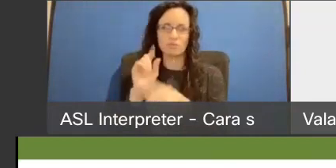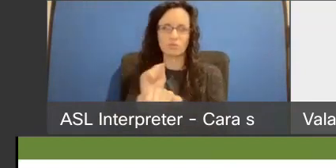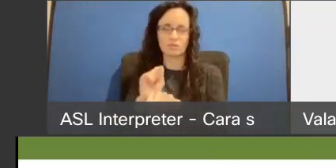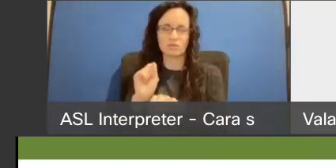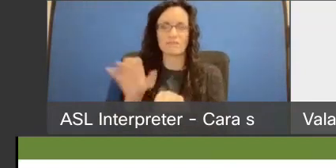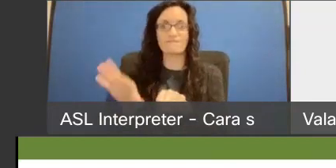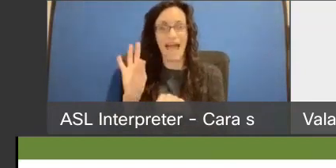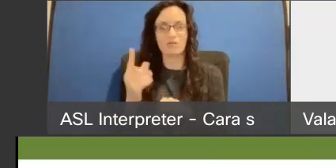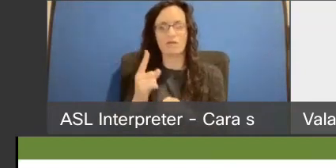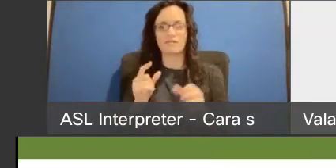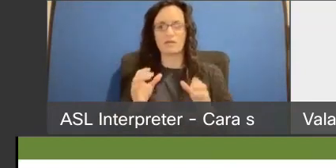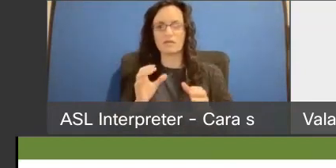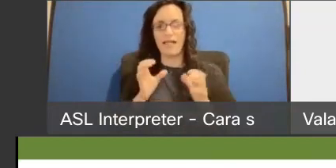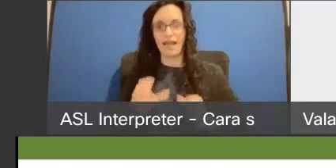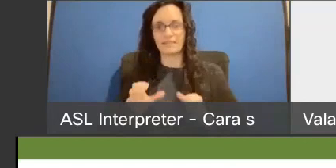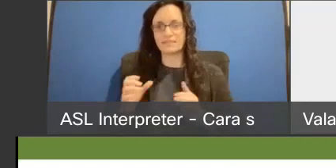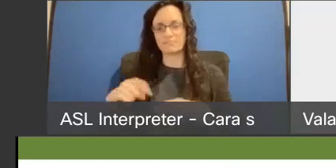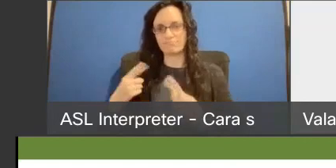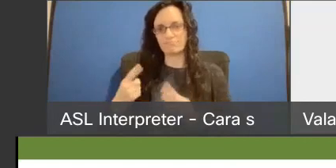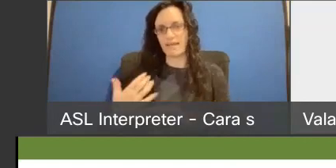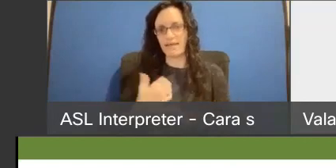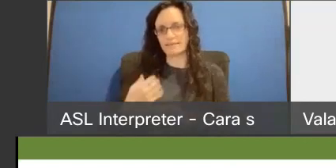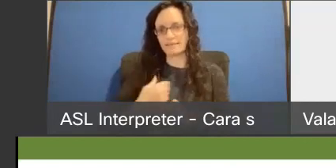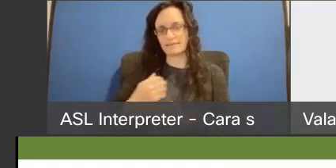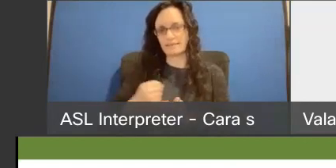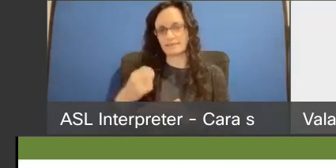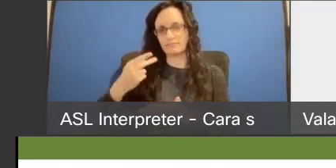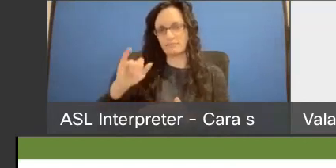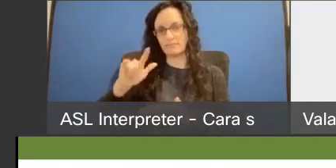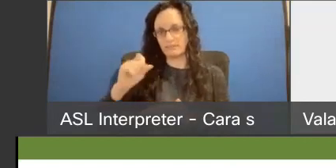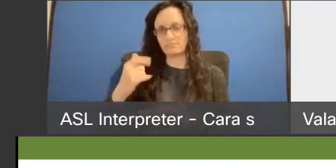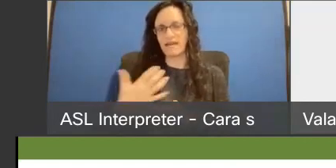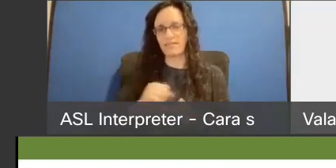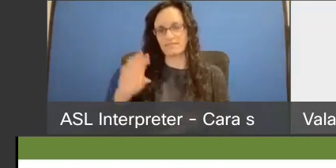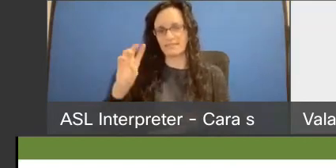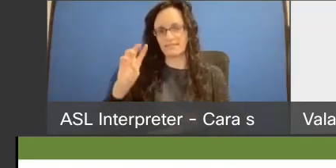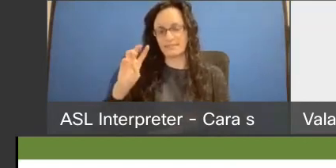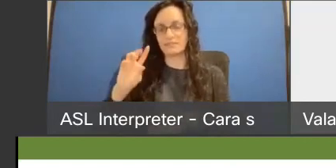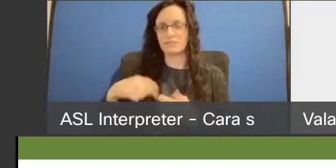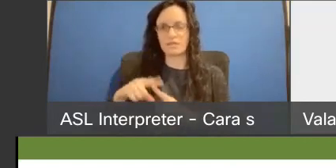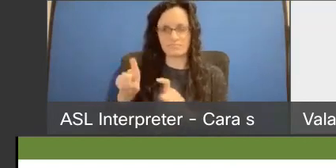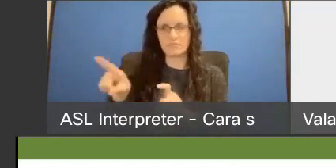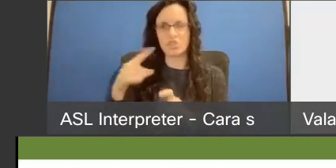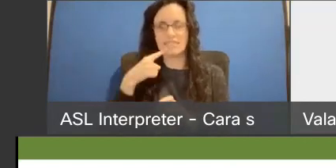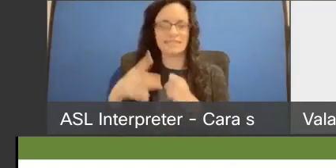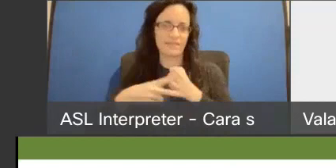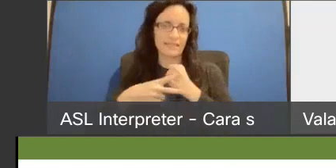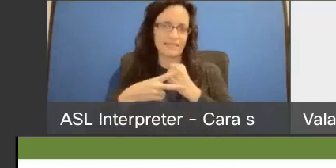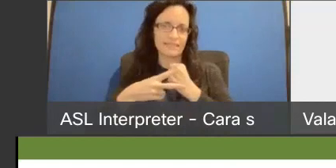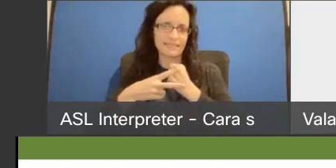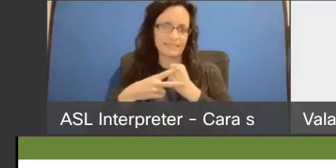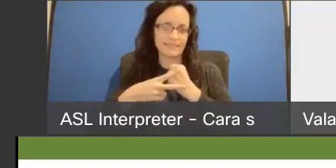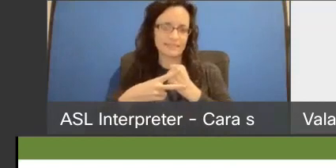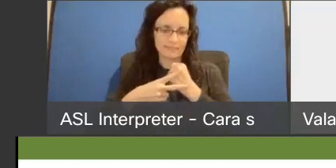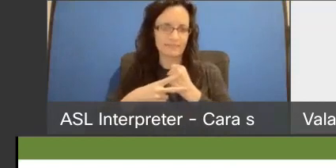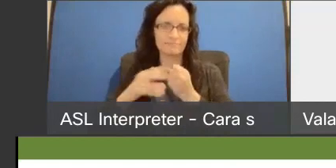had basically been collecting pills. That she had collected 6 pills, and when she was asked about it, she said she was saving them up so that she could